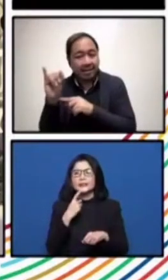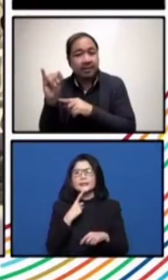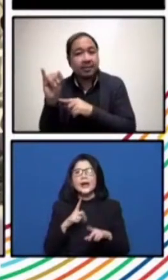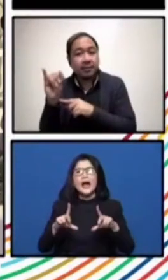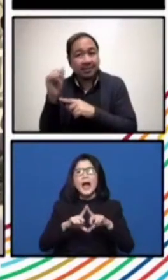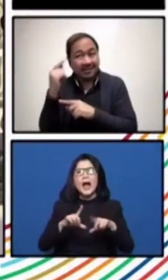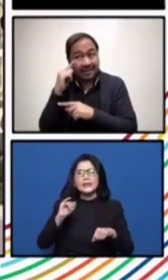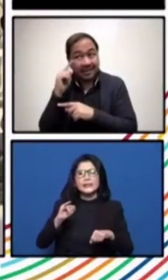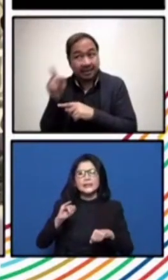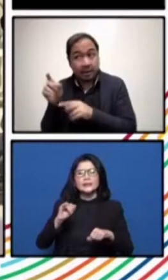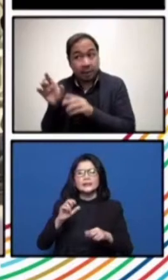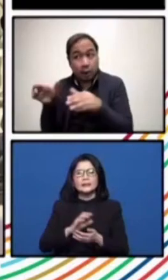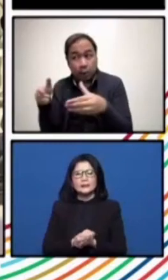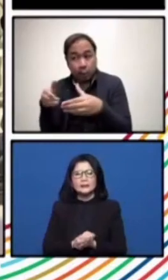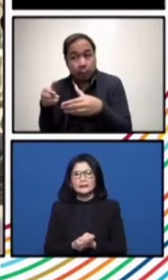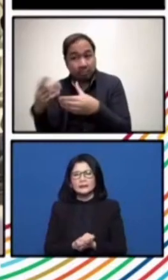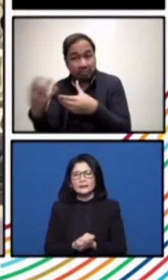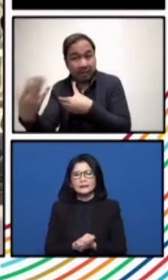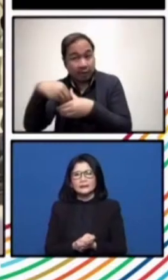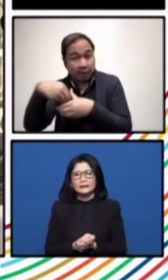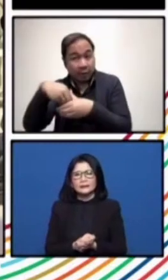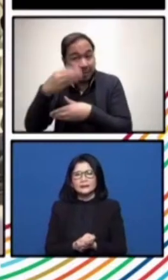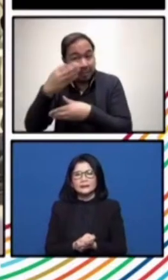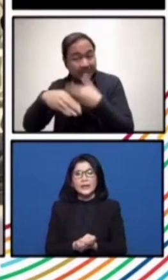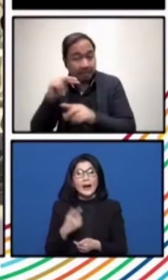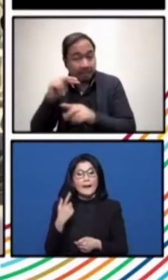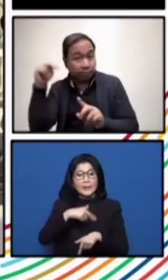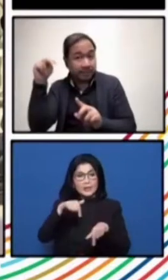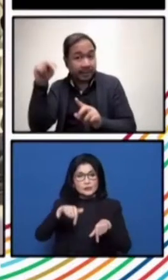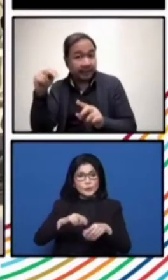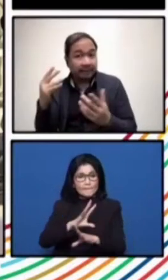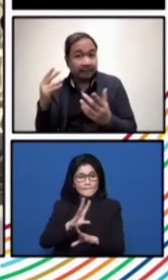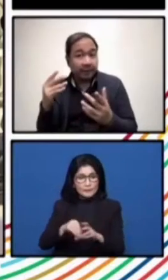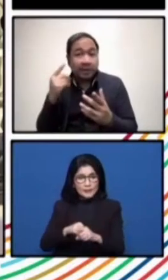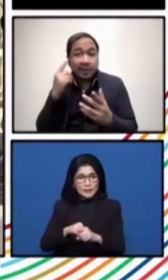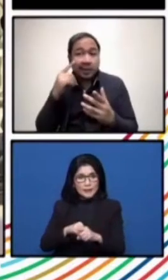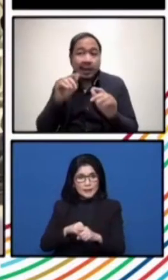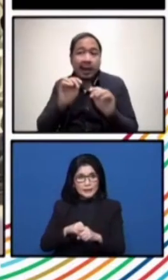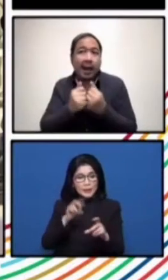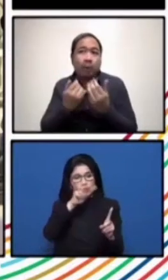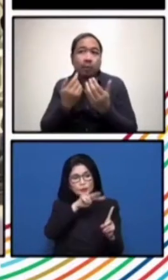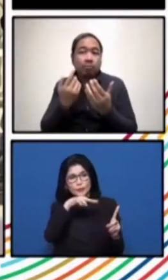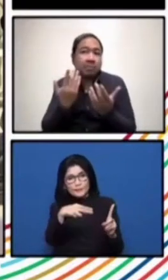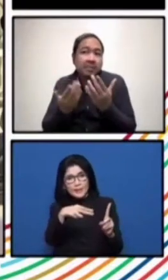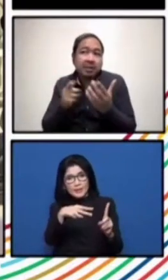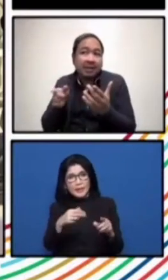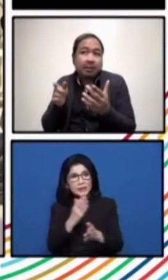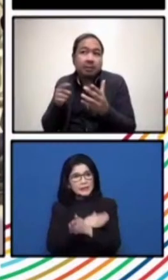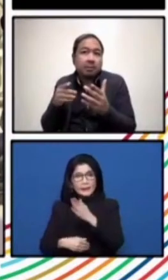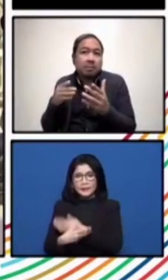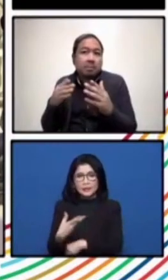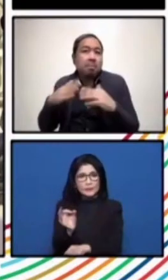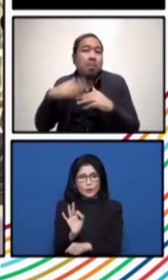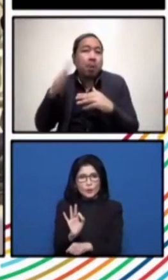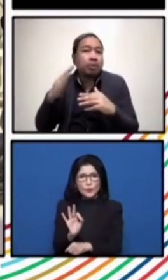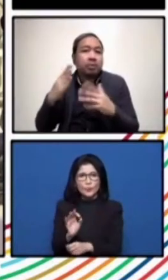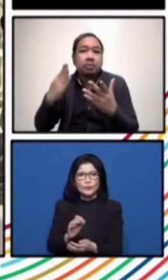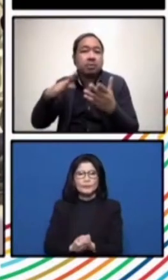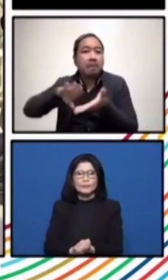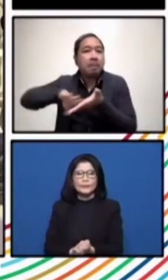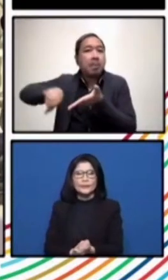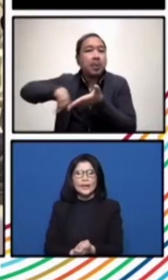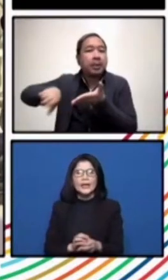inclusive of the disability perspective and when we don't actually perpetuates the marginalization of persons with disabilities number three is of course building